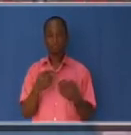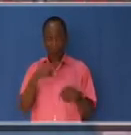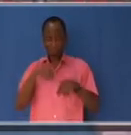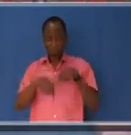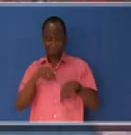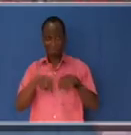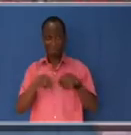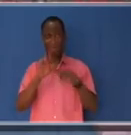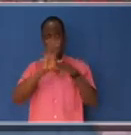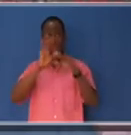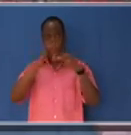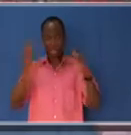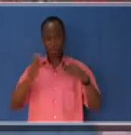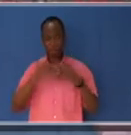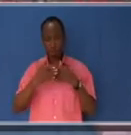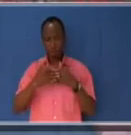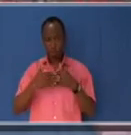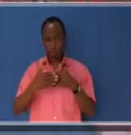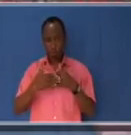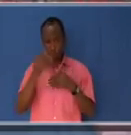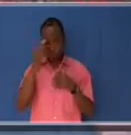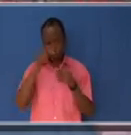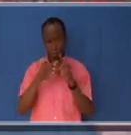no o si Moses kan se